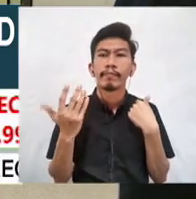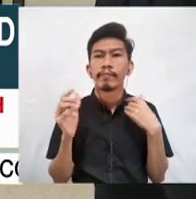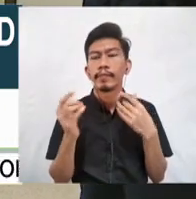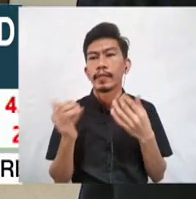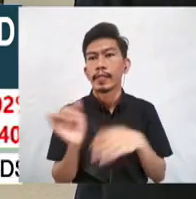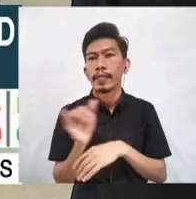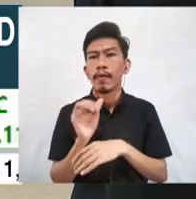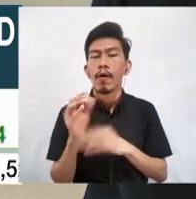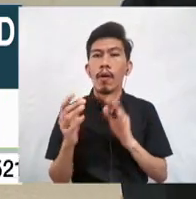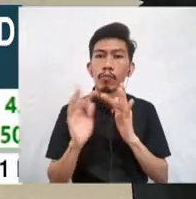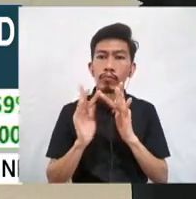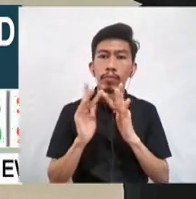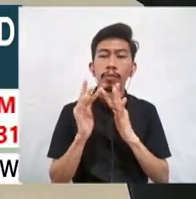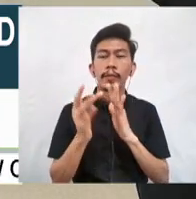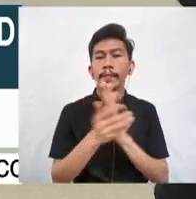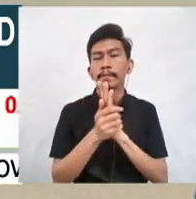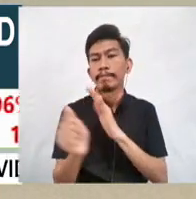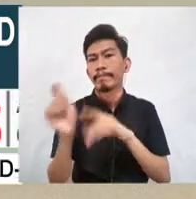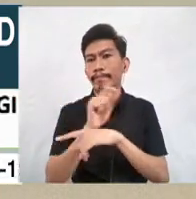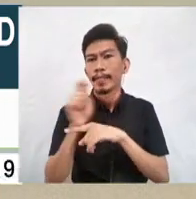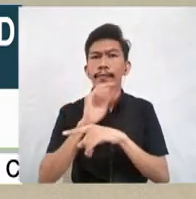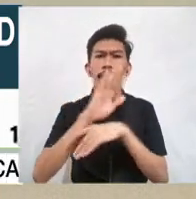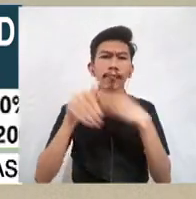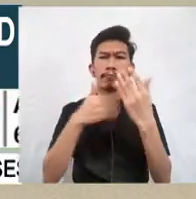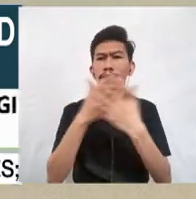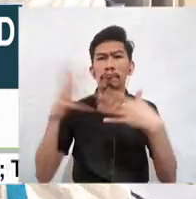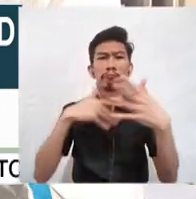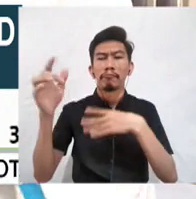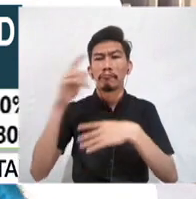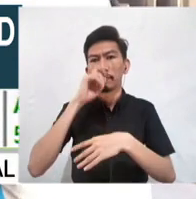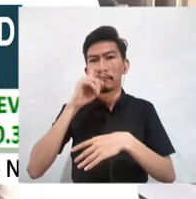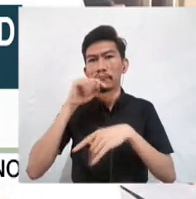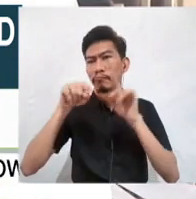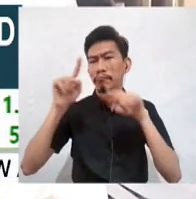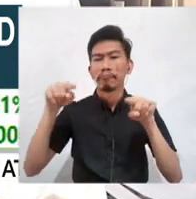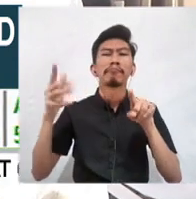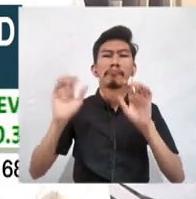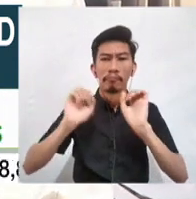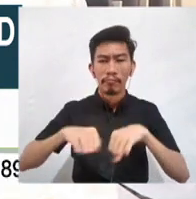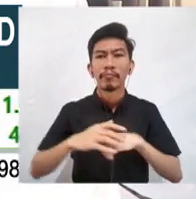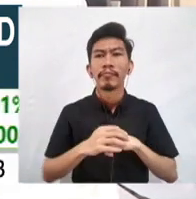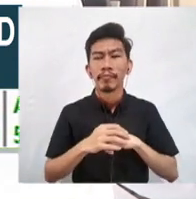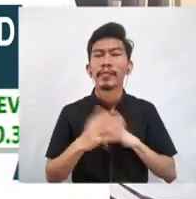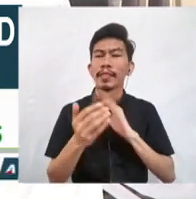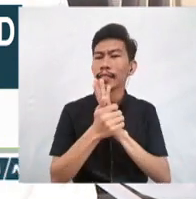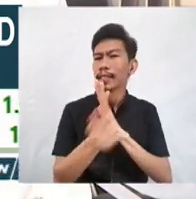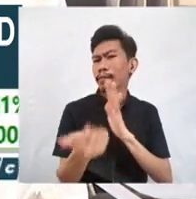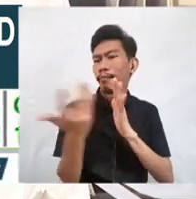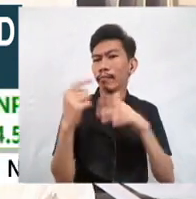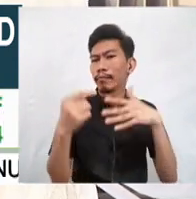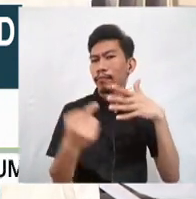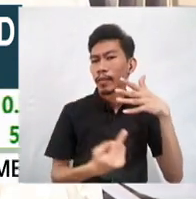online skills training for all ages, no? For all ages. Mm-hmm. These are skills needed by